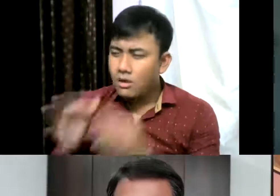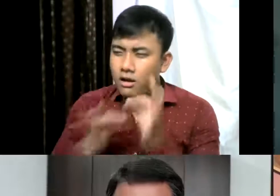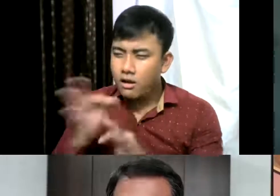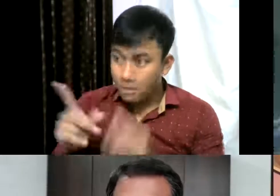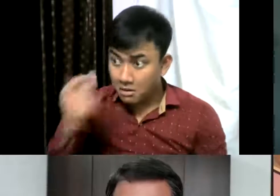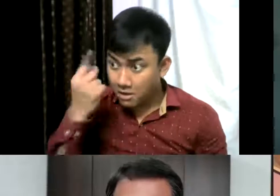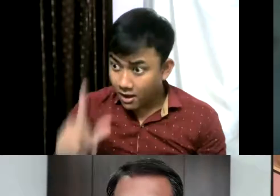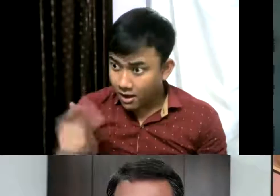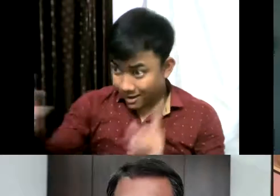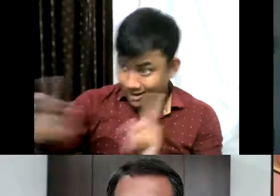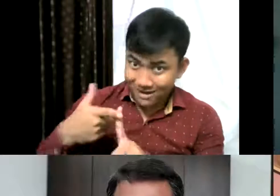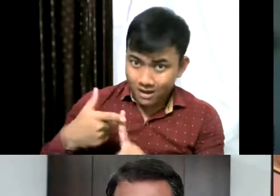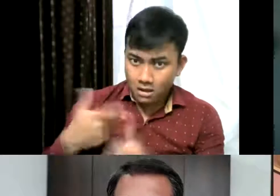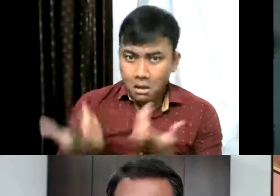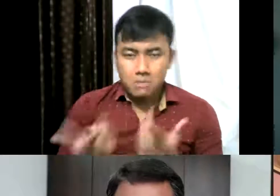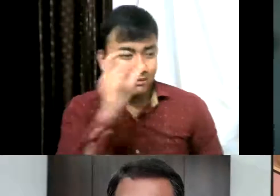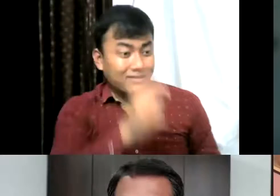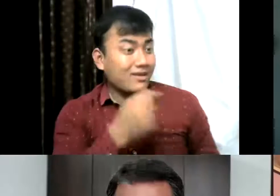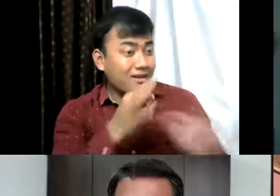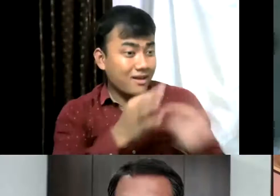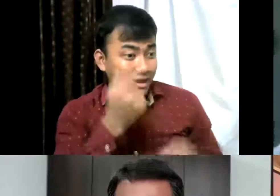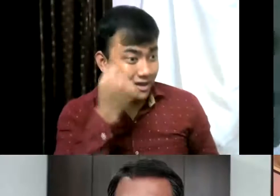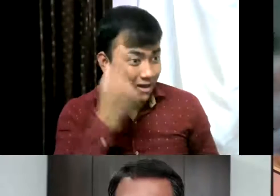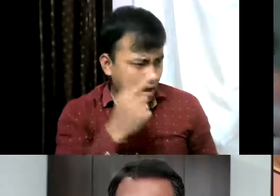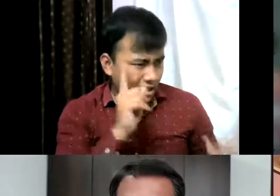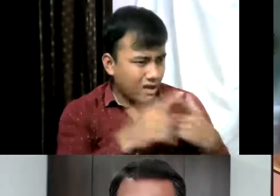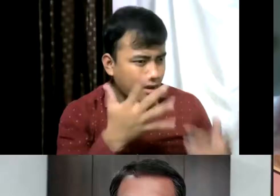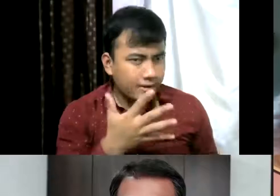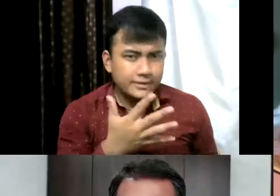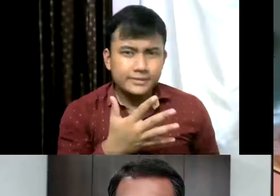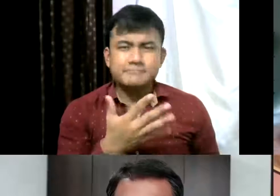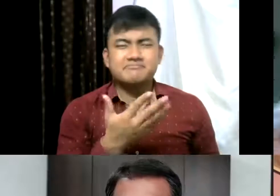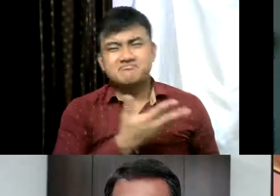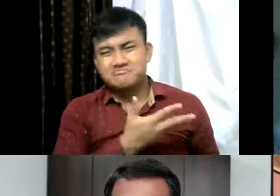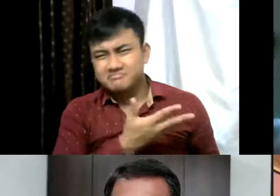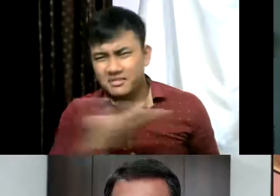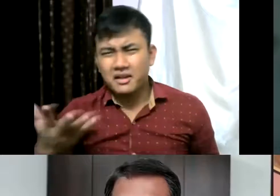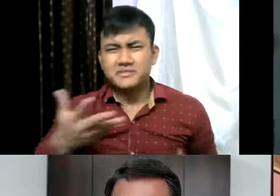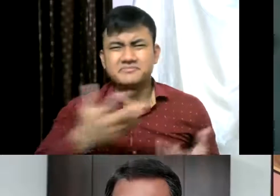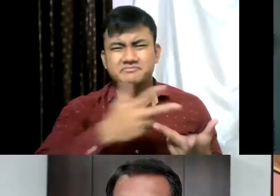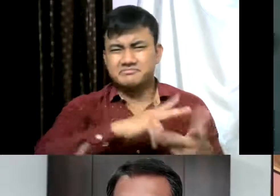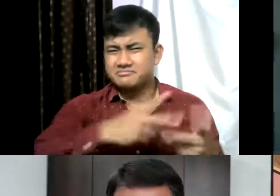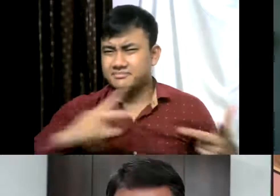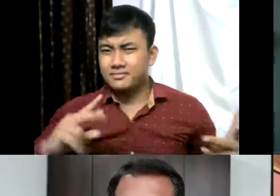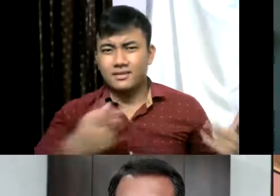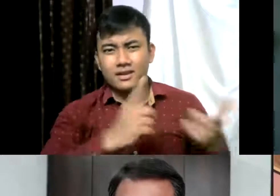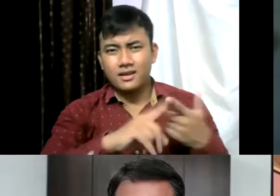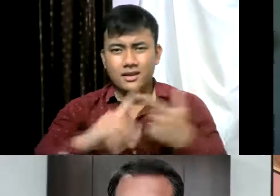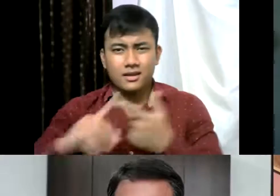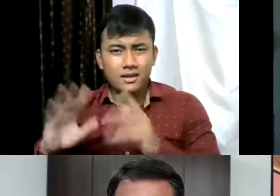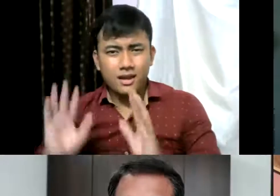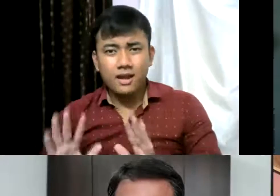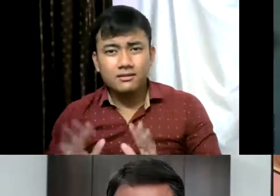wrong person, like you shouldn't be even the one existing, right? I think these are all things which a lot of queer people, a lot of trans people have